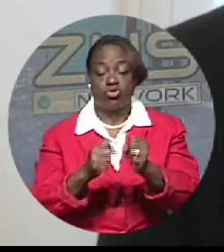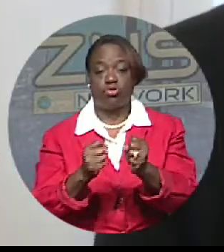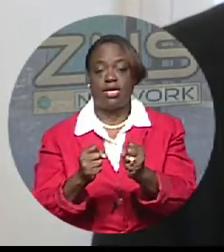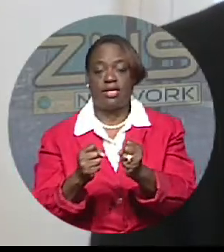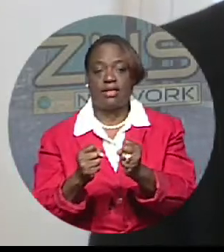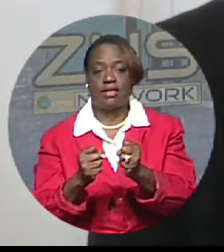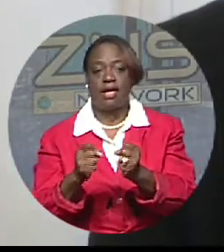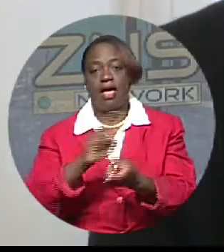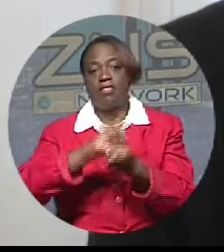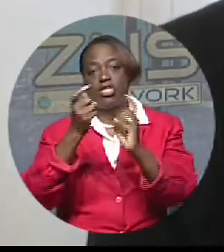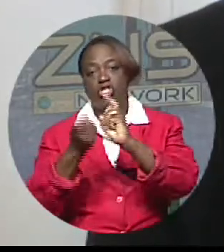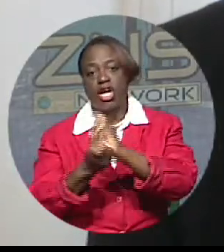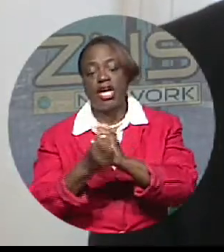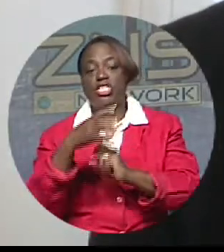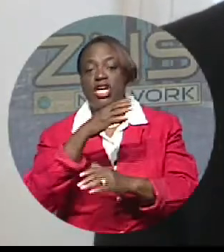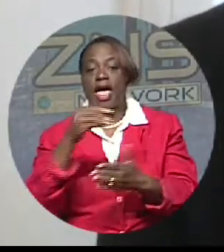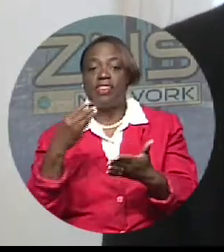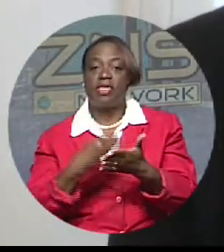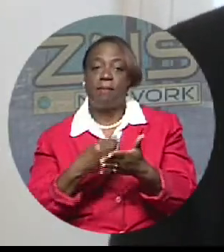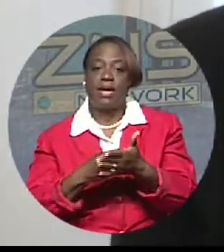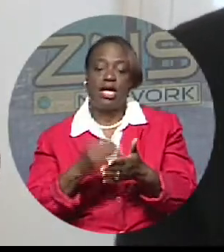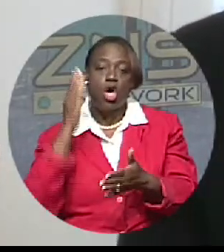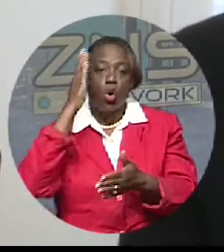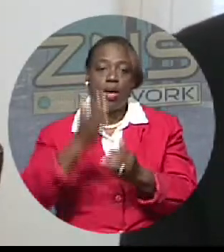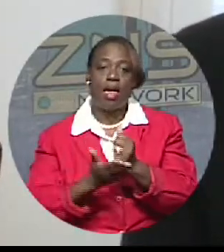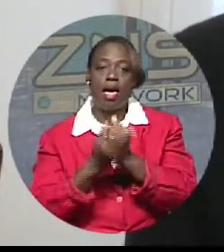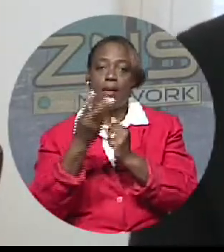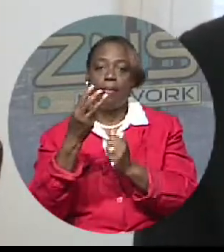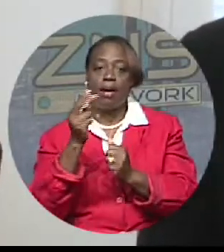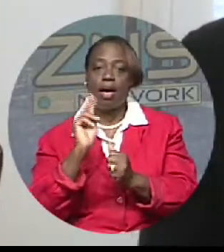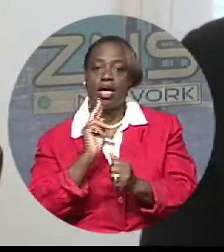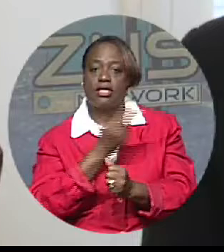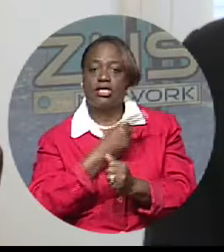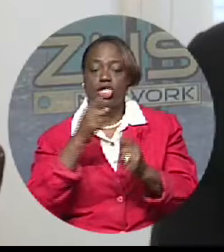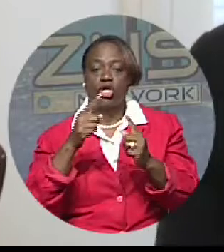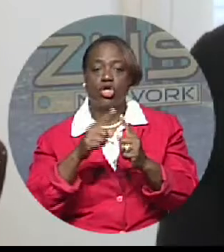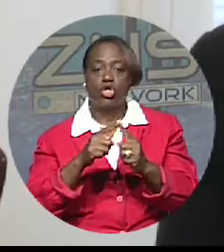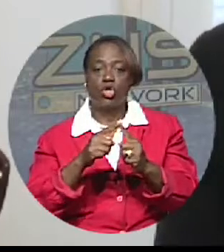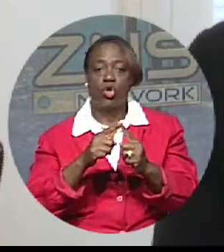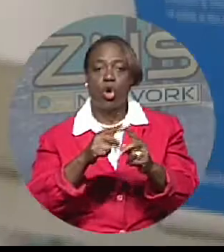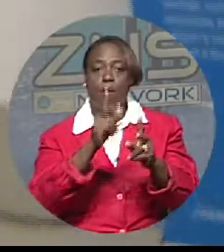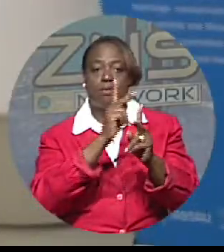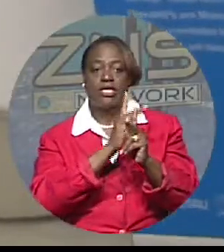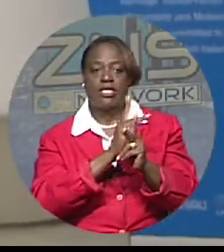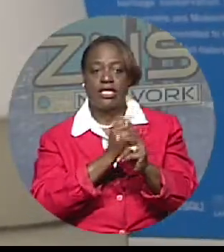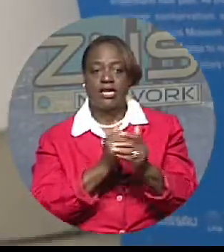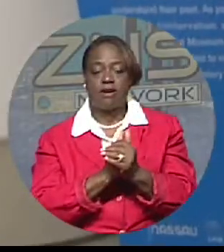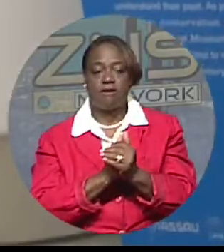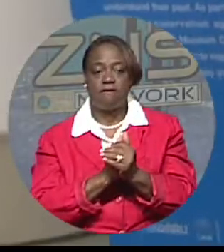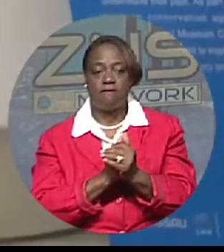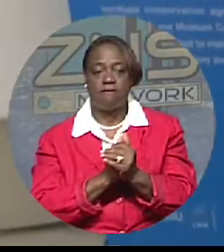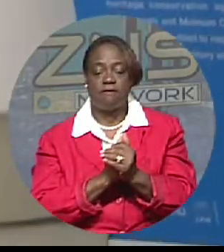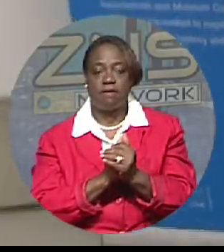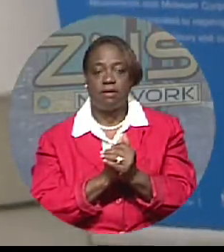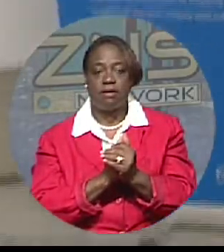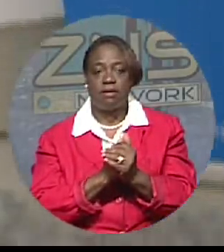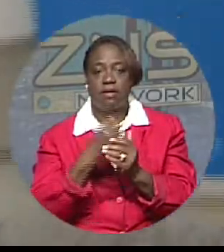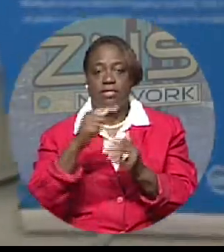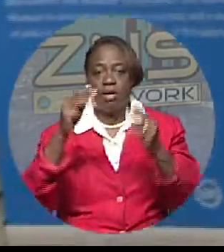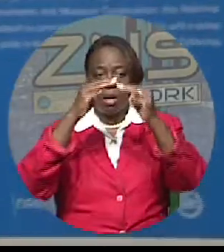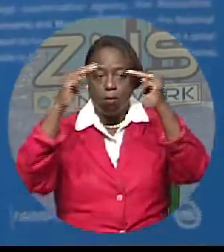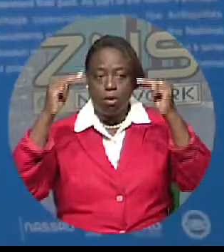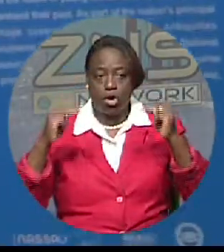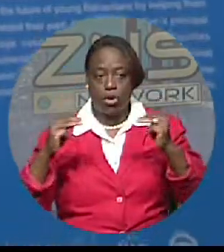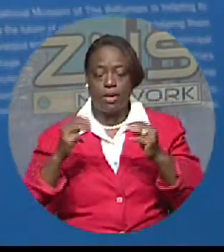the change that is and the money that's donated here will assist us in these efforts to preserve unique properties. The drop boxes are designed to